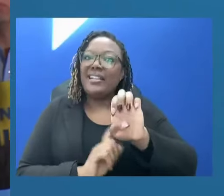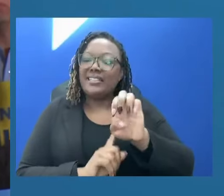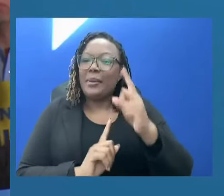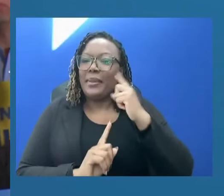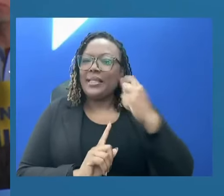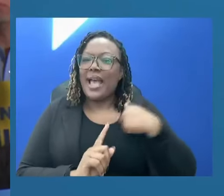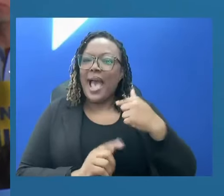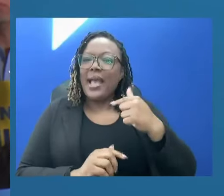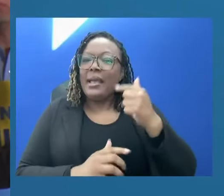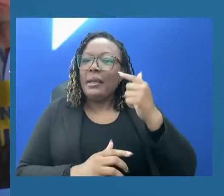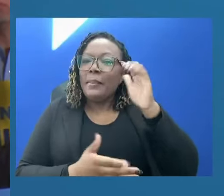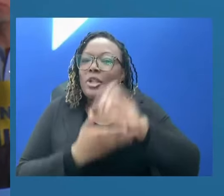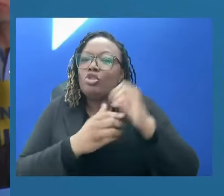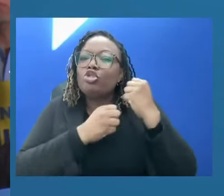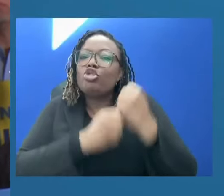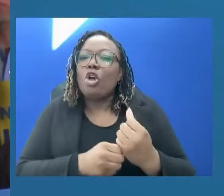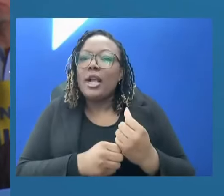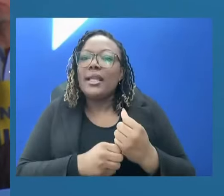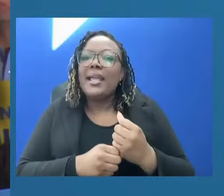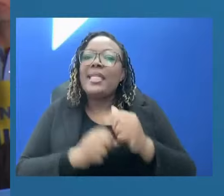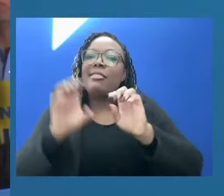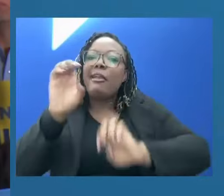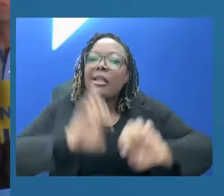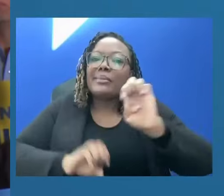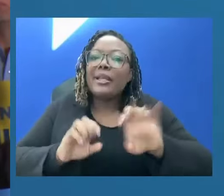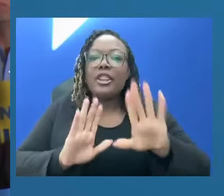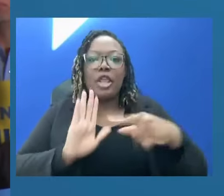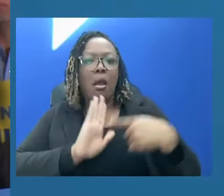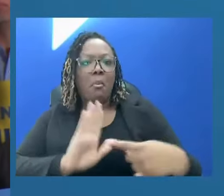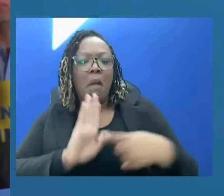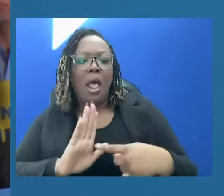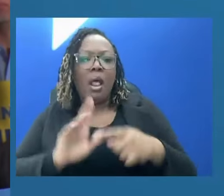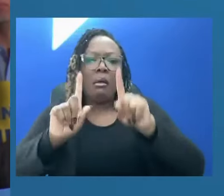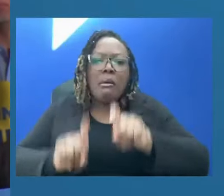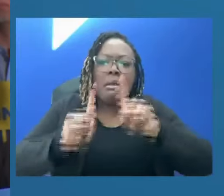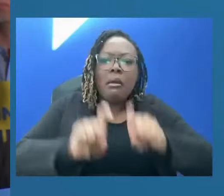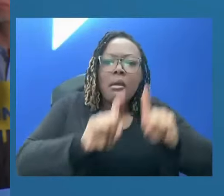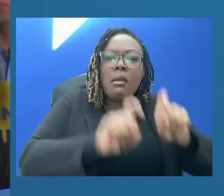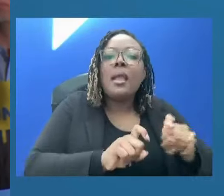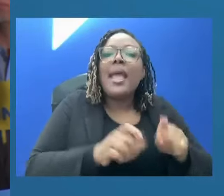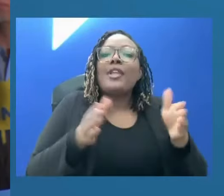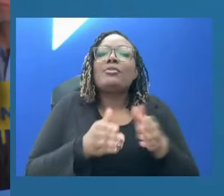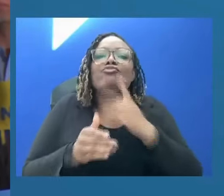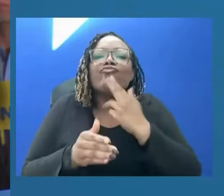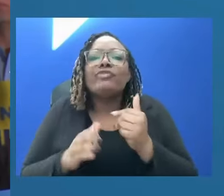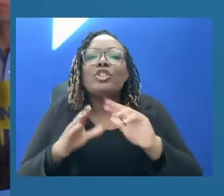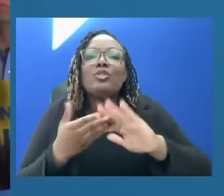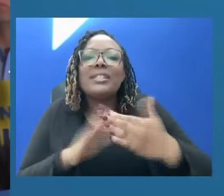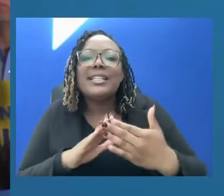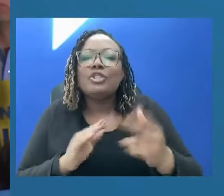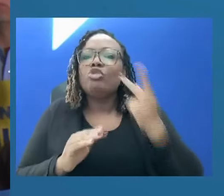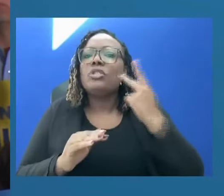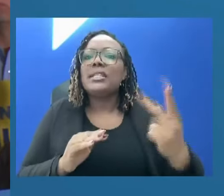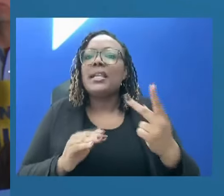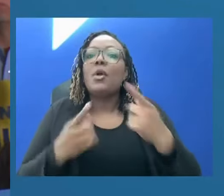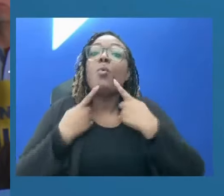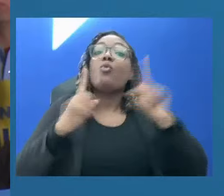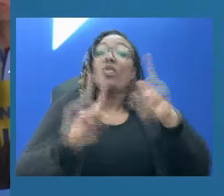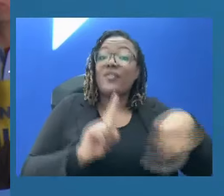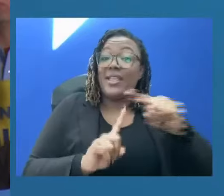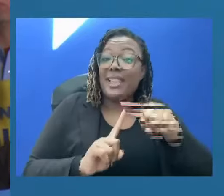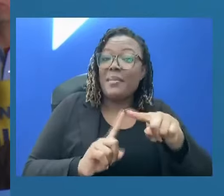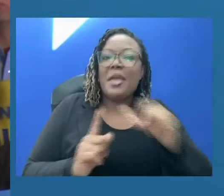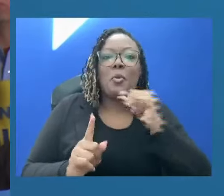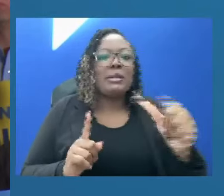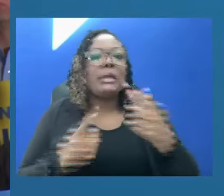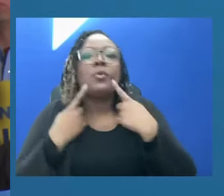very strongly that they're experimenting their model in smaller cities to see what works for them and what